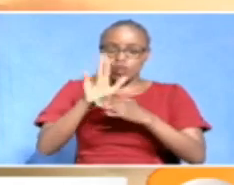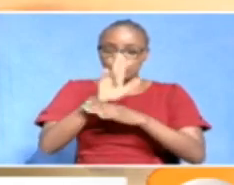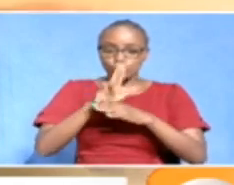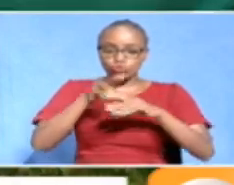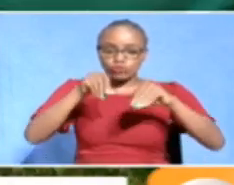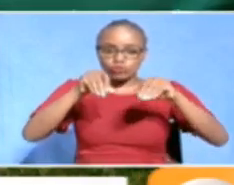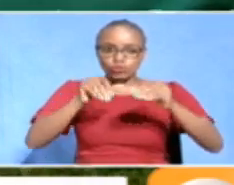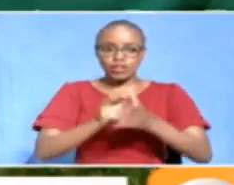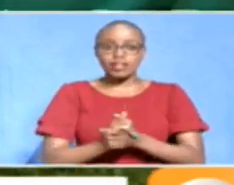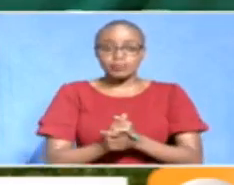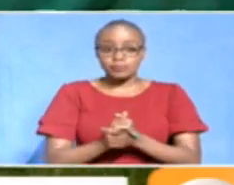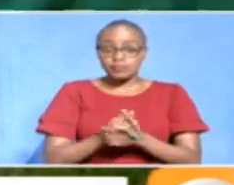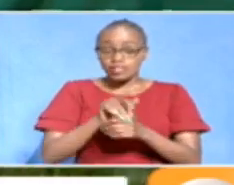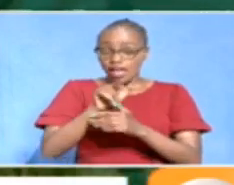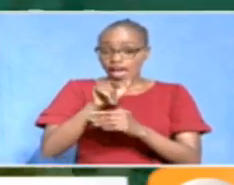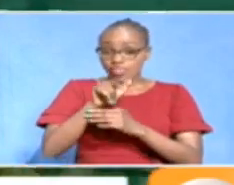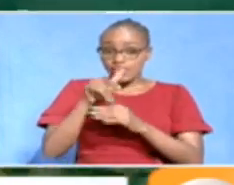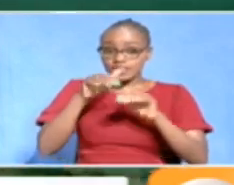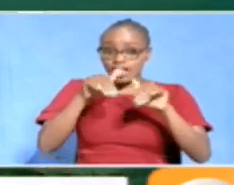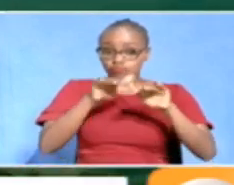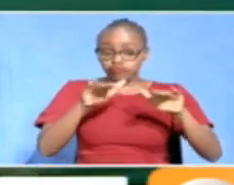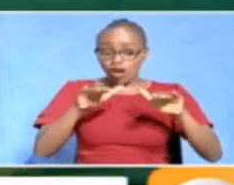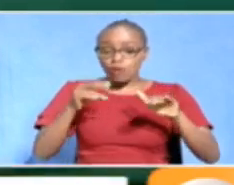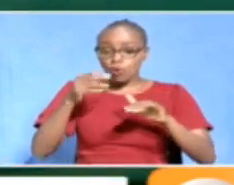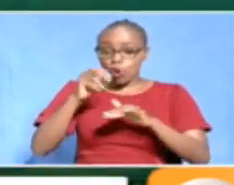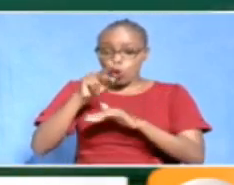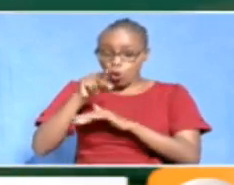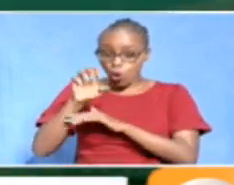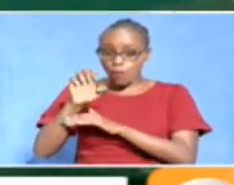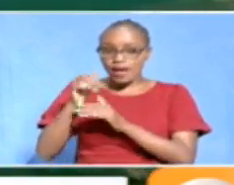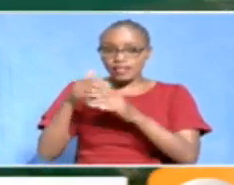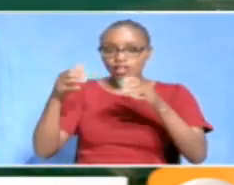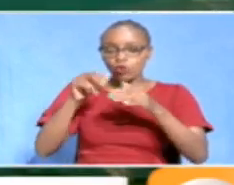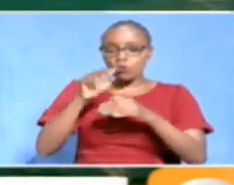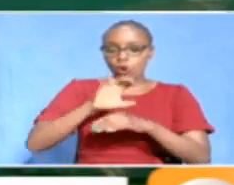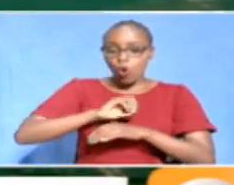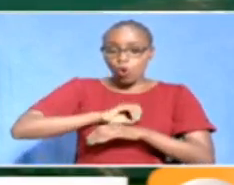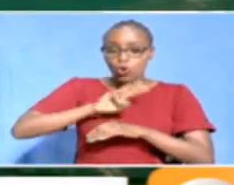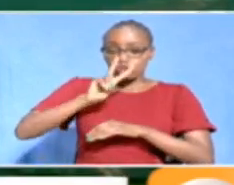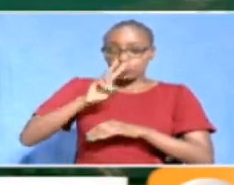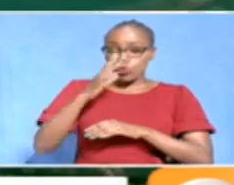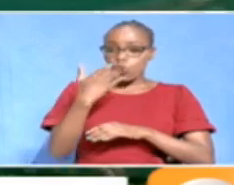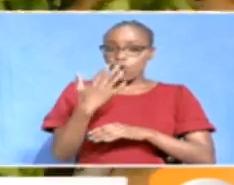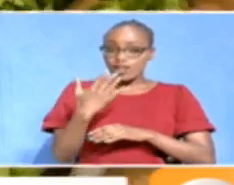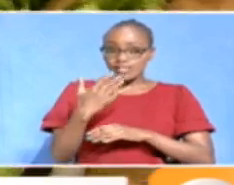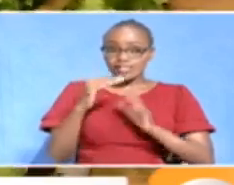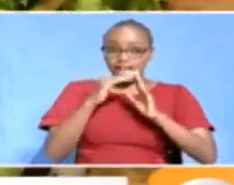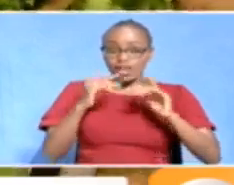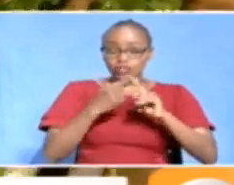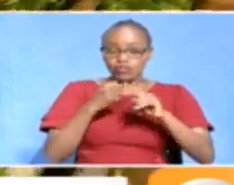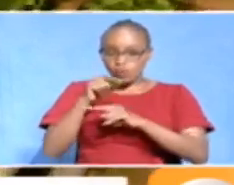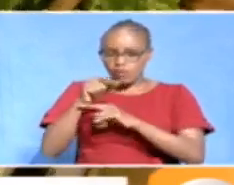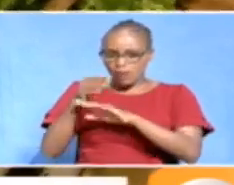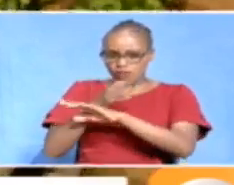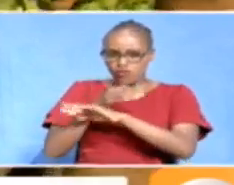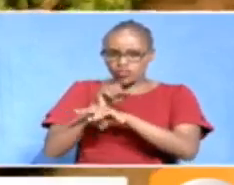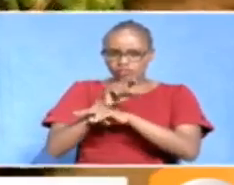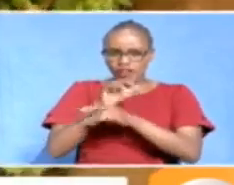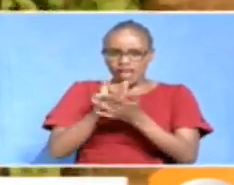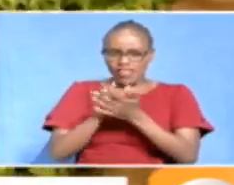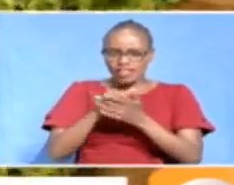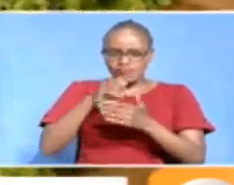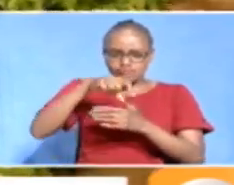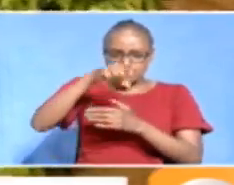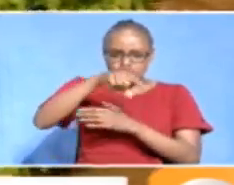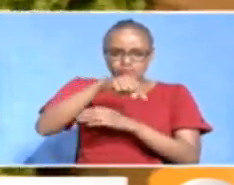soil. In this setup, Hope and her group own two greenhouses. From the nursery, these heads of lettuce are